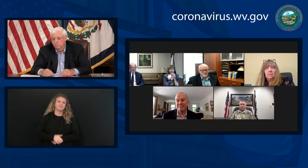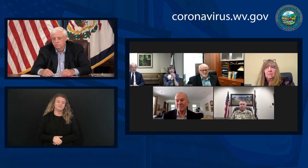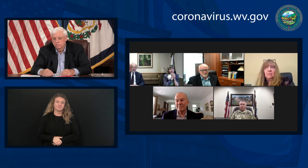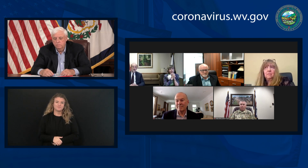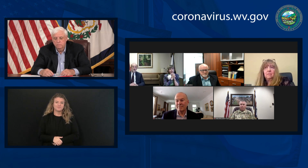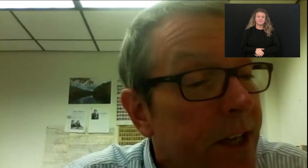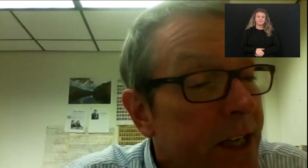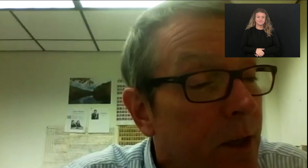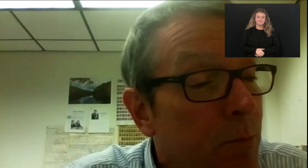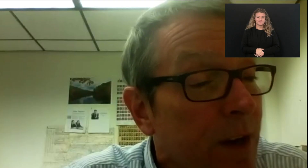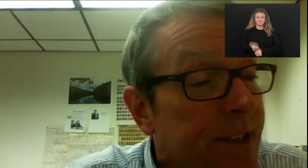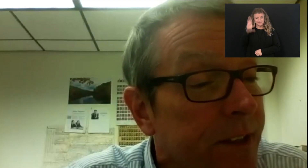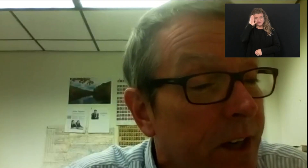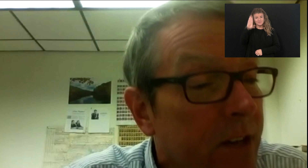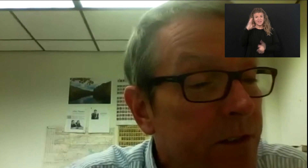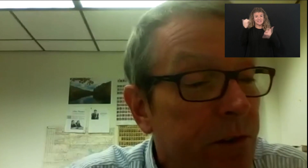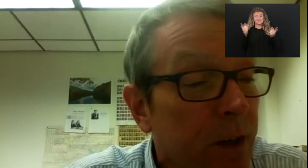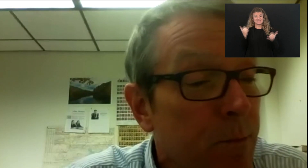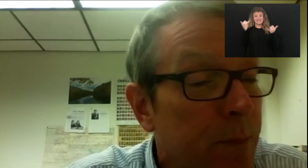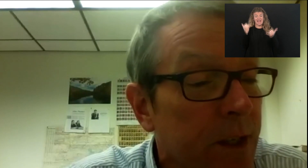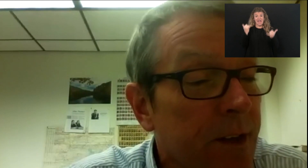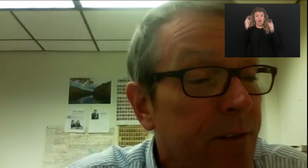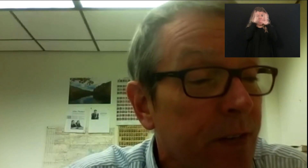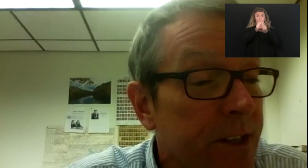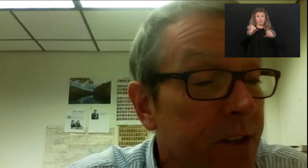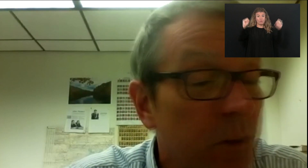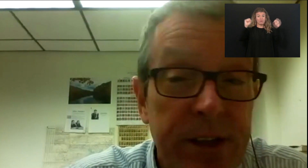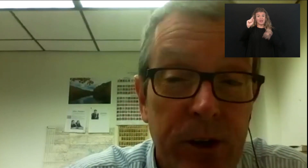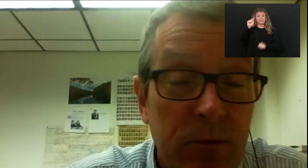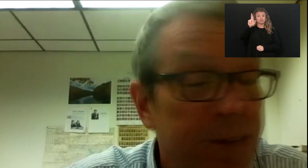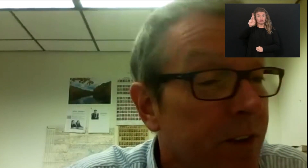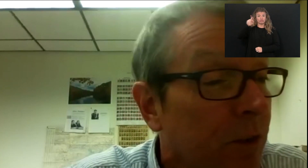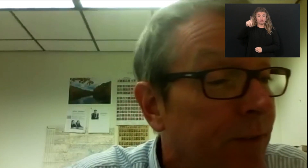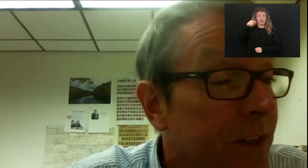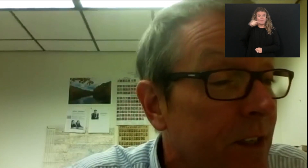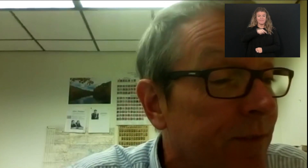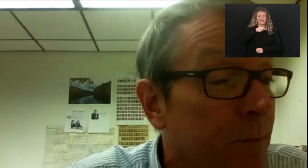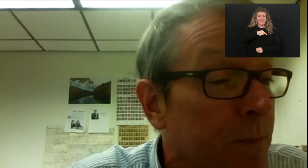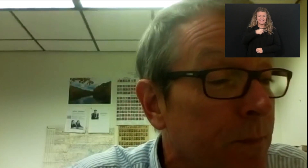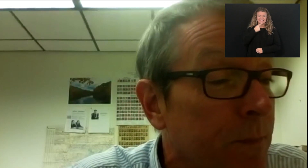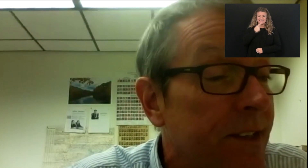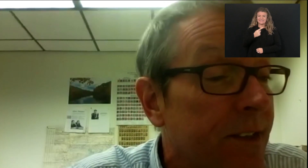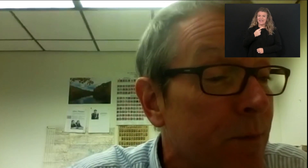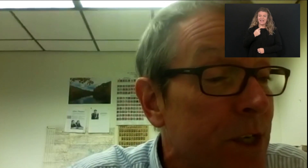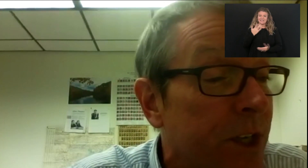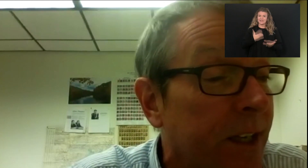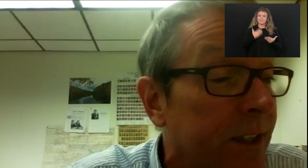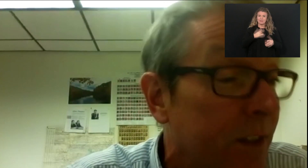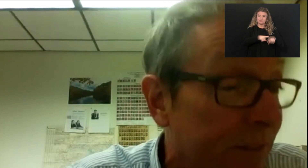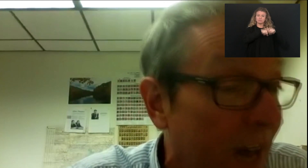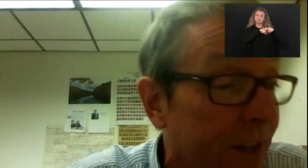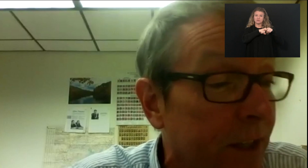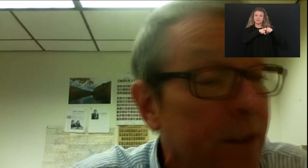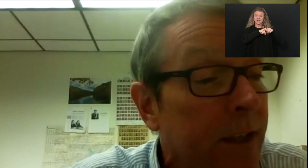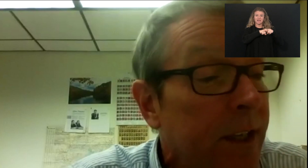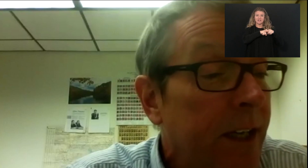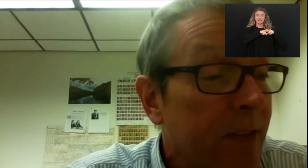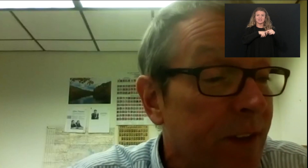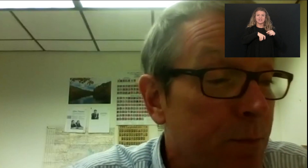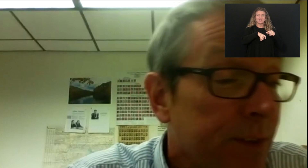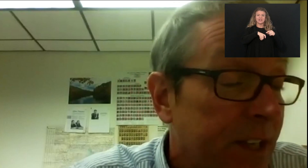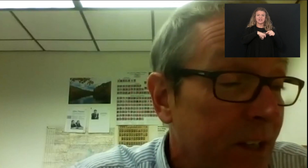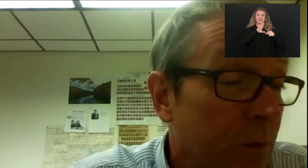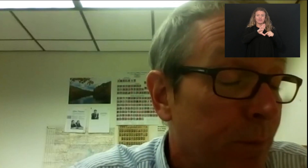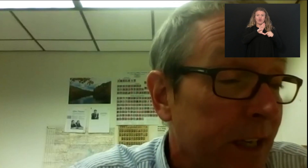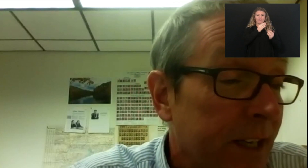Governor, today President Trump threatened to withhold federal funding from the states of Michigan and Nevada if